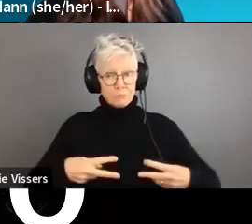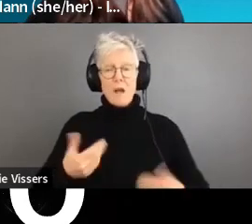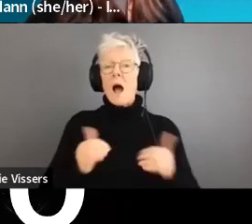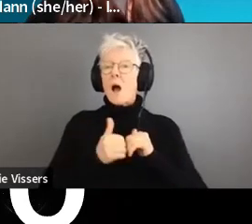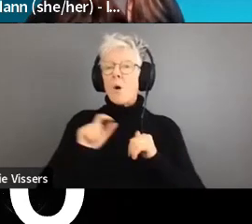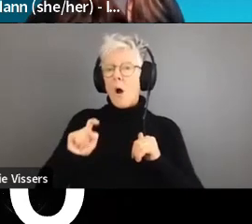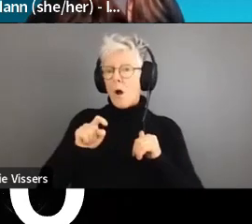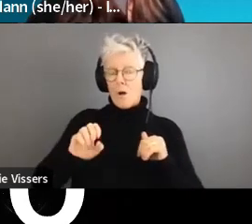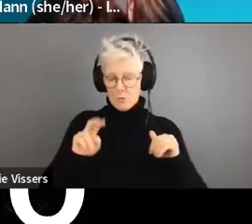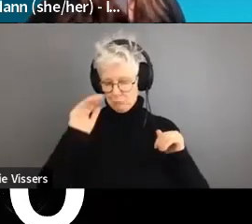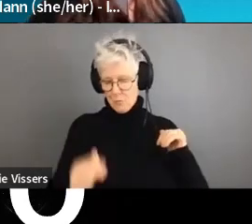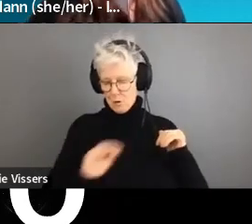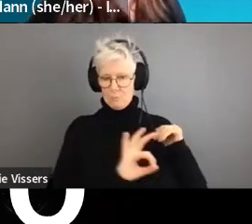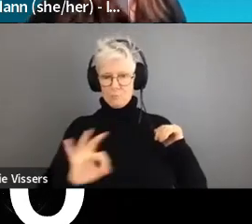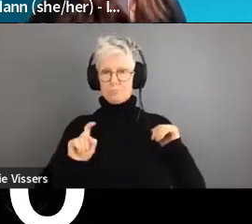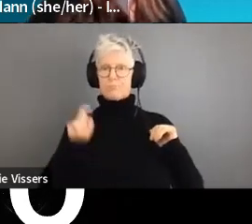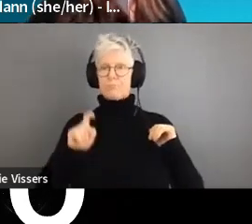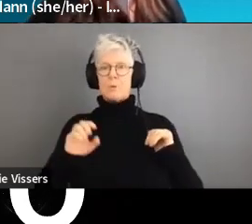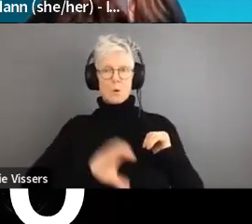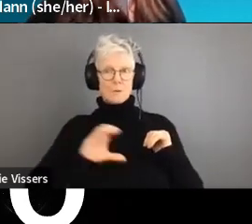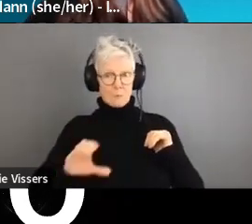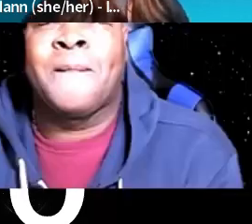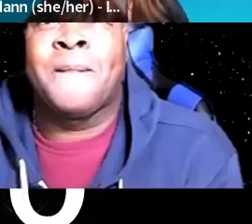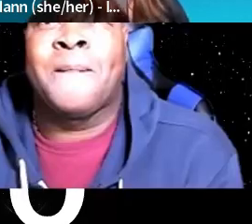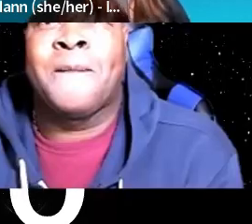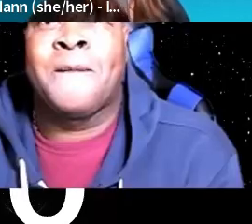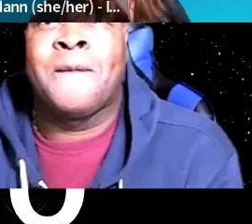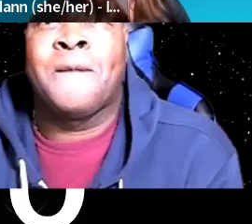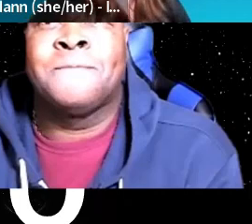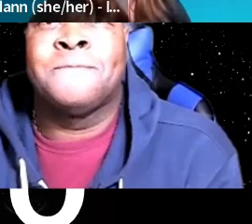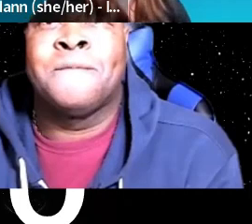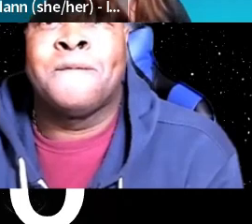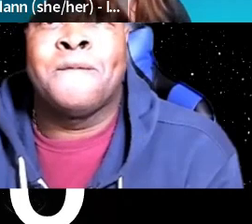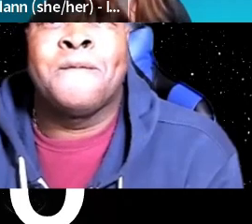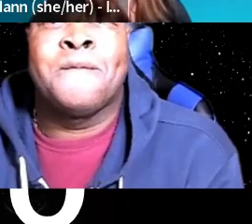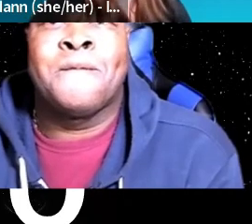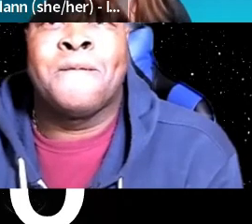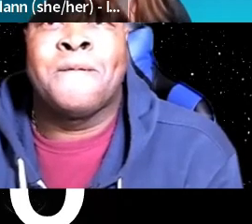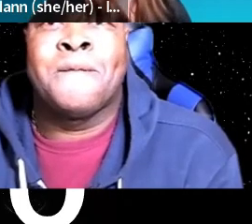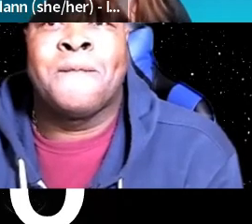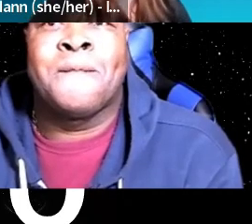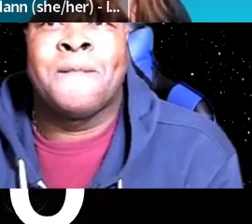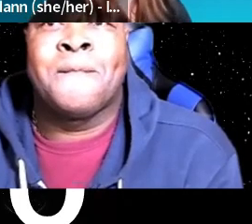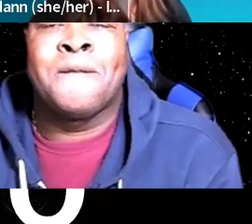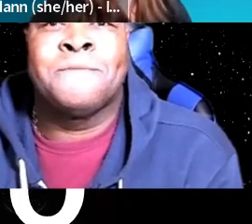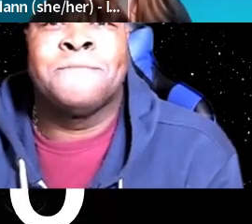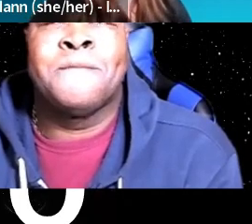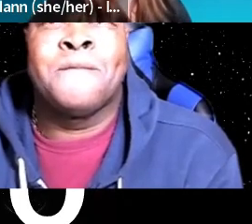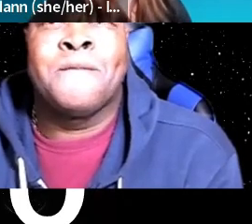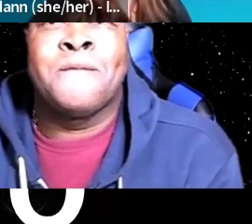the bottom of your screen. I would like to take a moment to thank our corporate sponsors, Ernst & Young, Reese